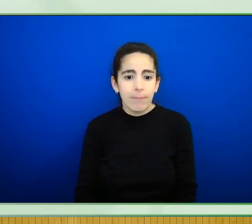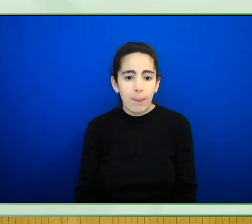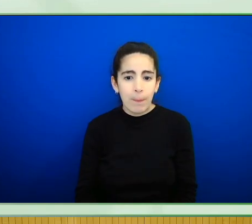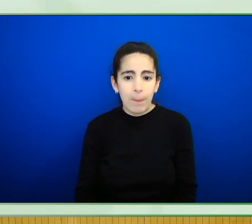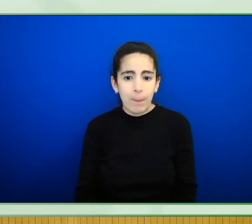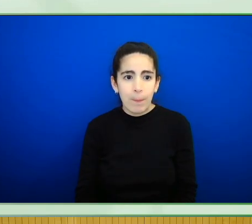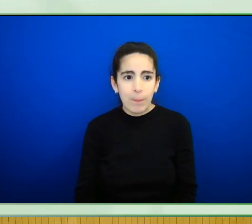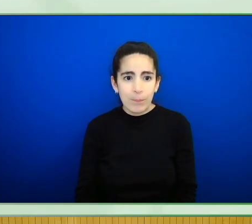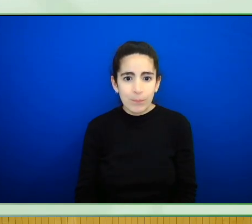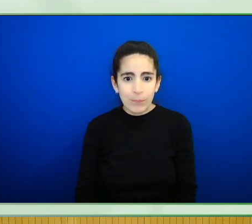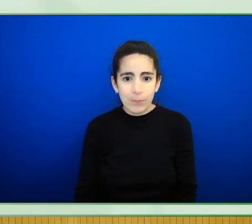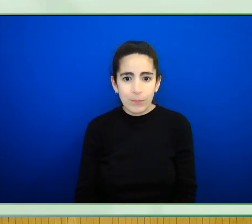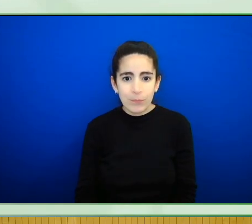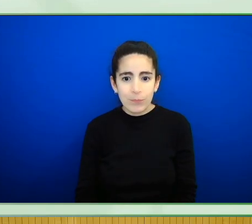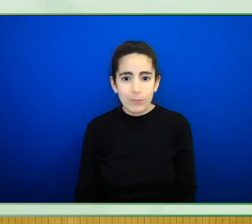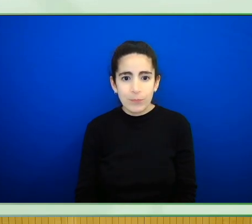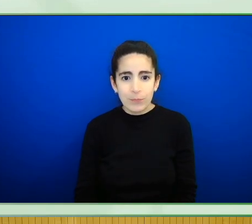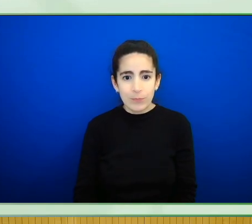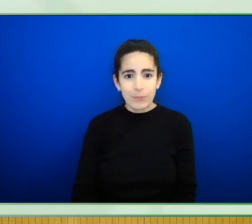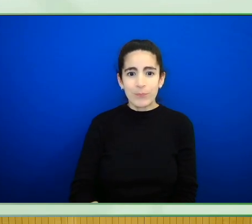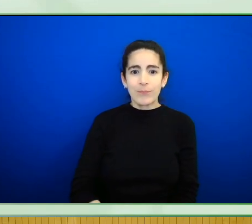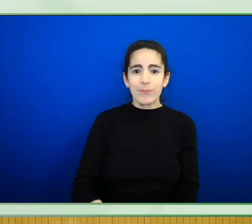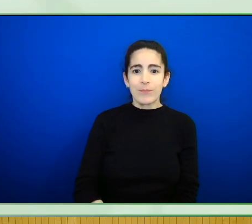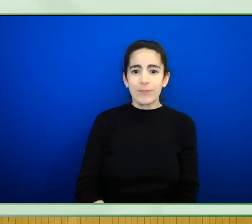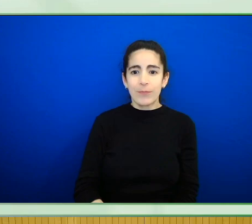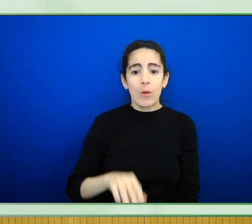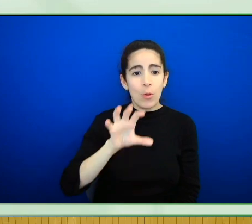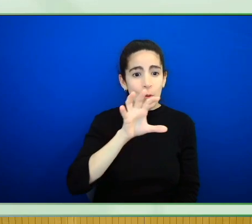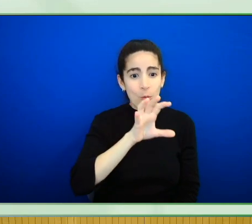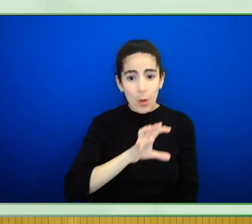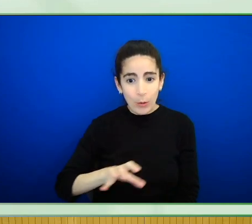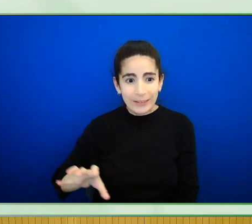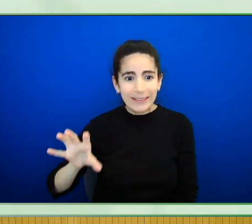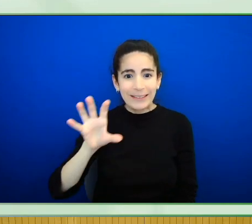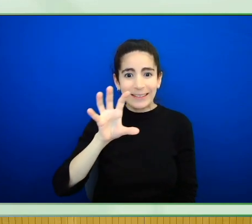And why we exist? The big challenge in Peru is the gap in hearing care.